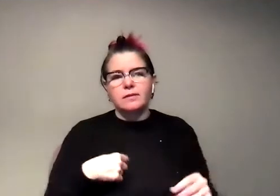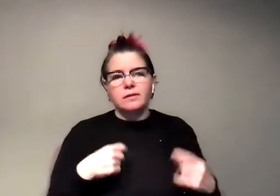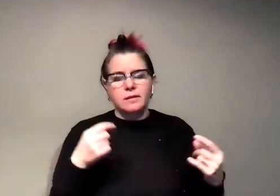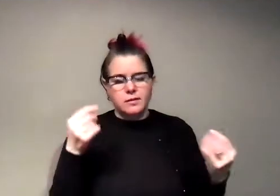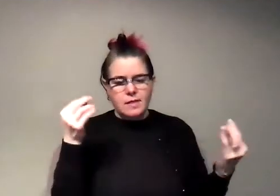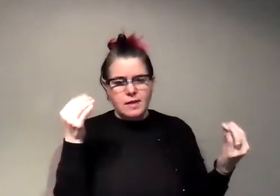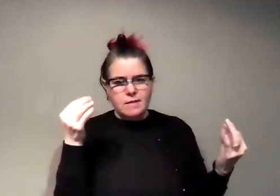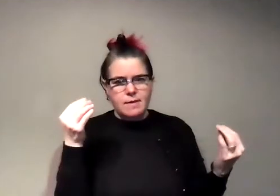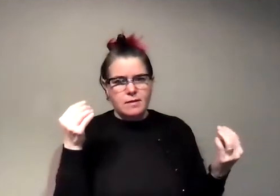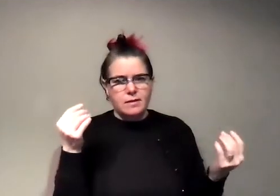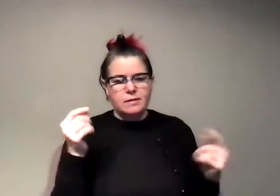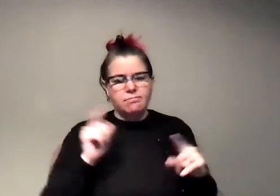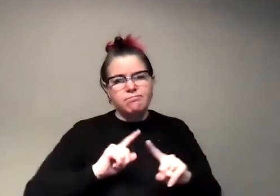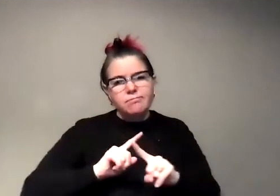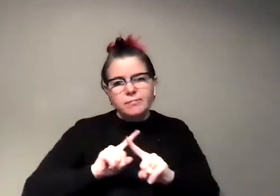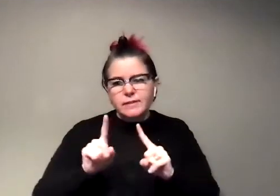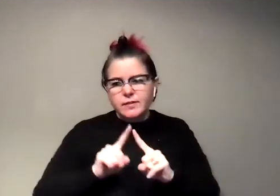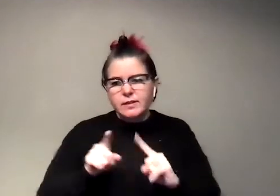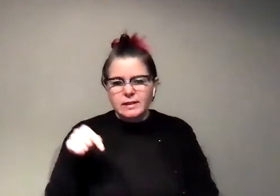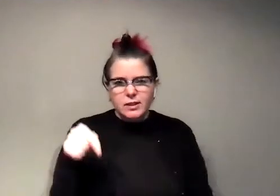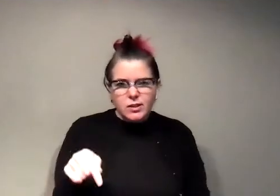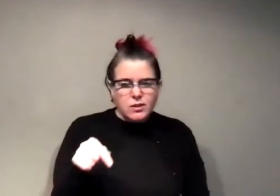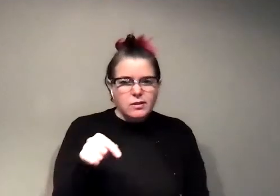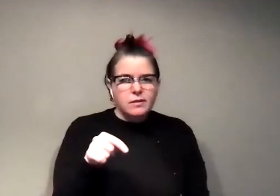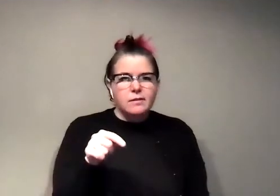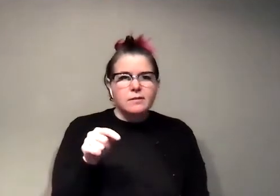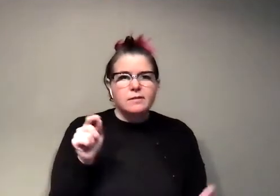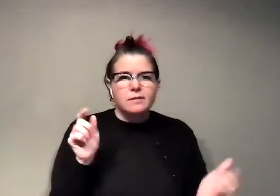what like the differences here are